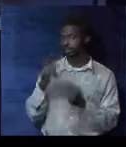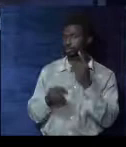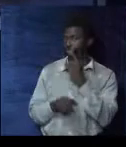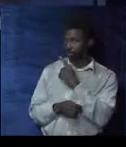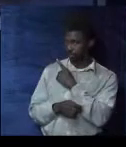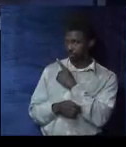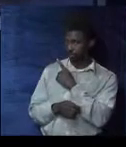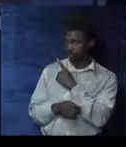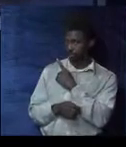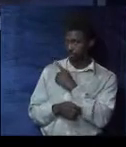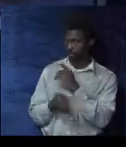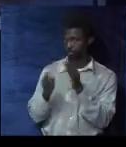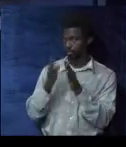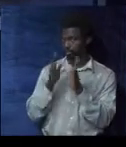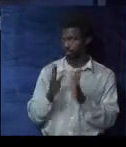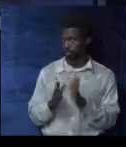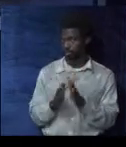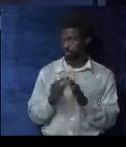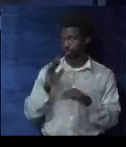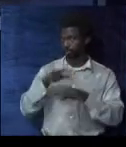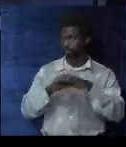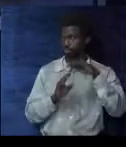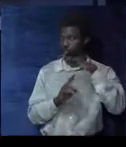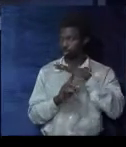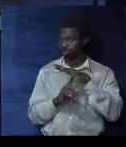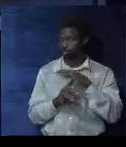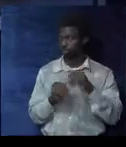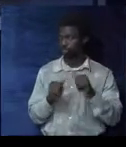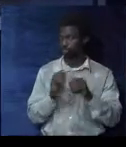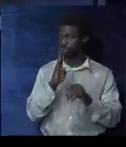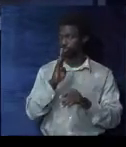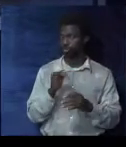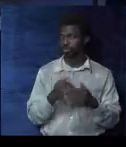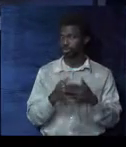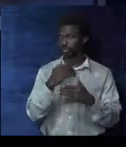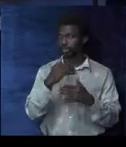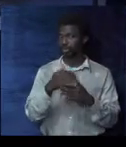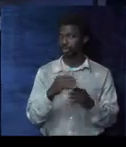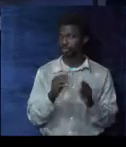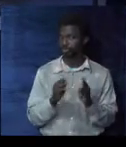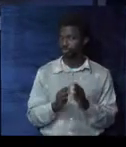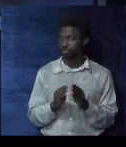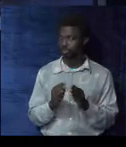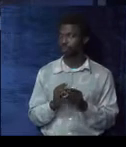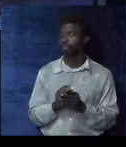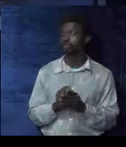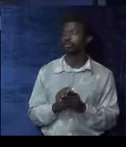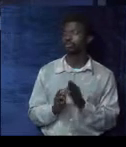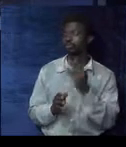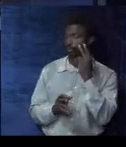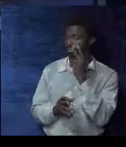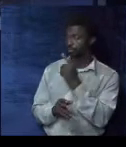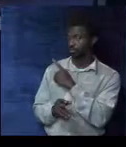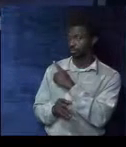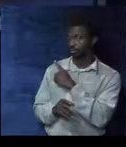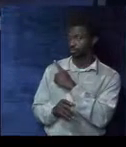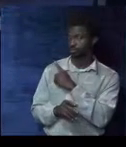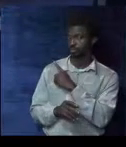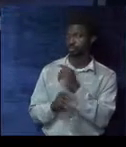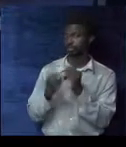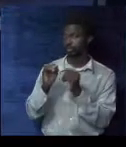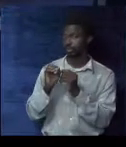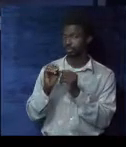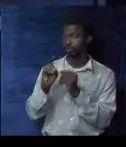and this is it. So the smallest number goes on top, and followed by the next smallest number, 0. You can see that I've arranged the 100 billion,